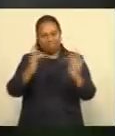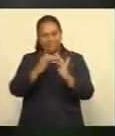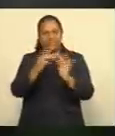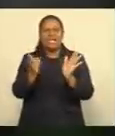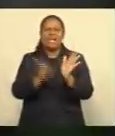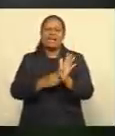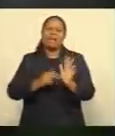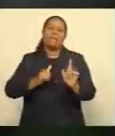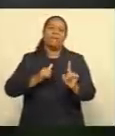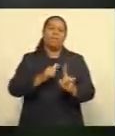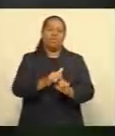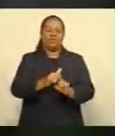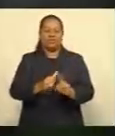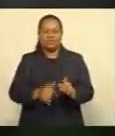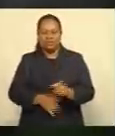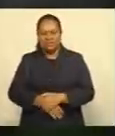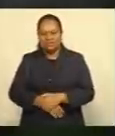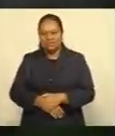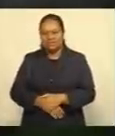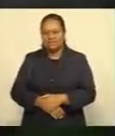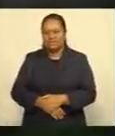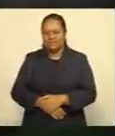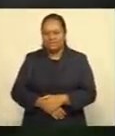Highlands sent in by Roau.